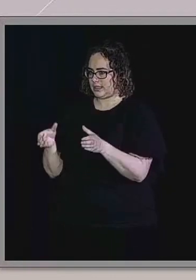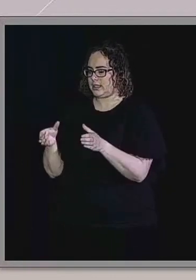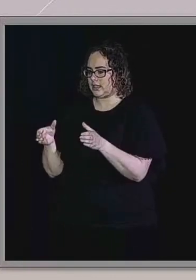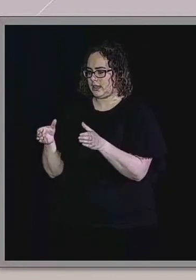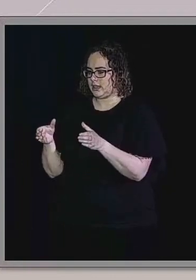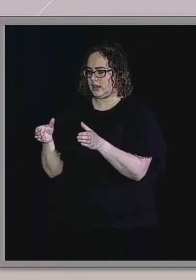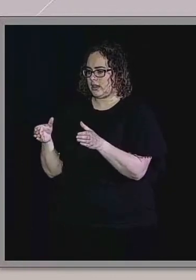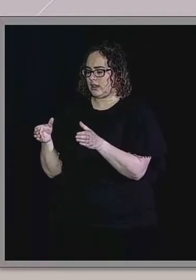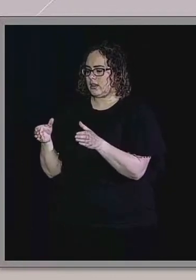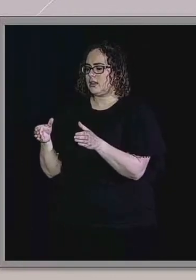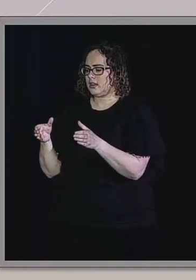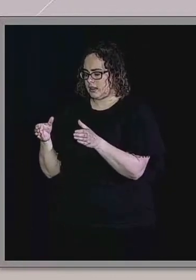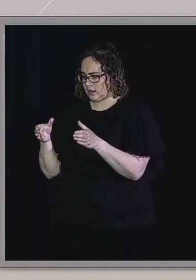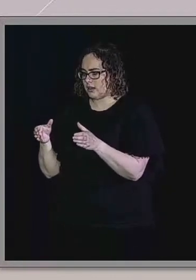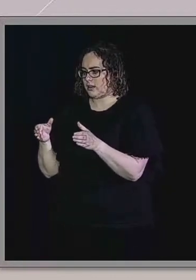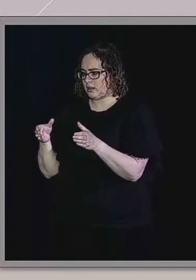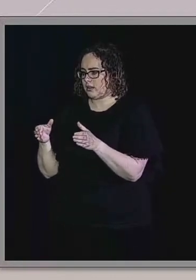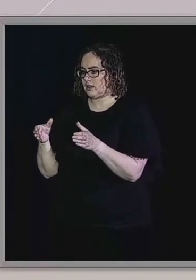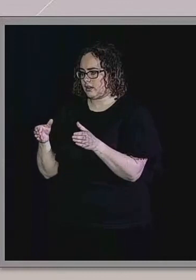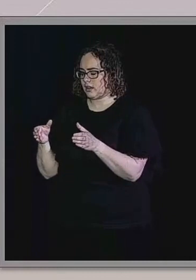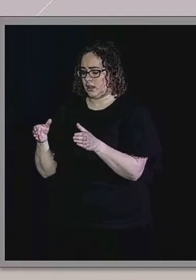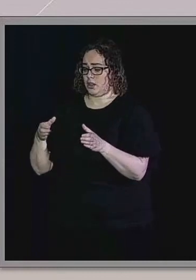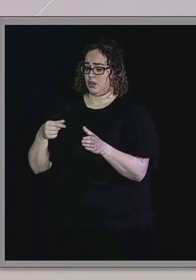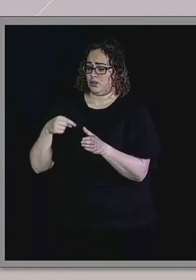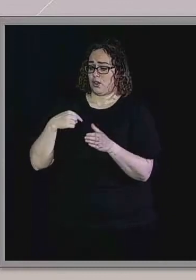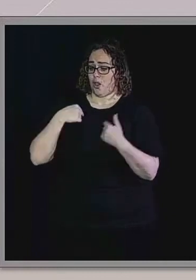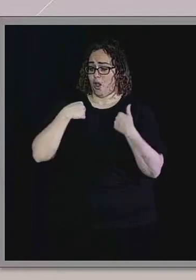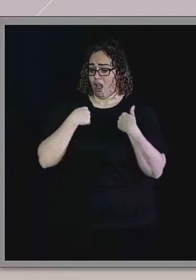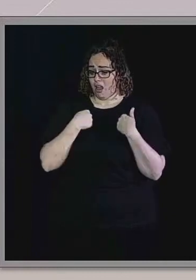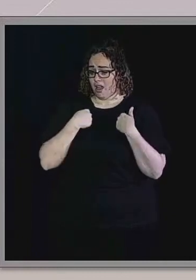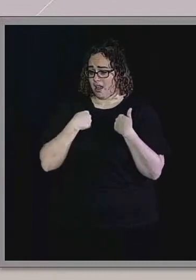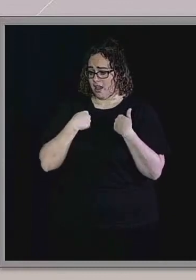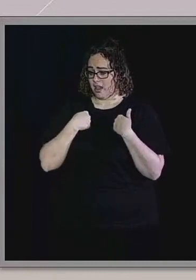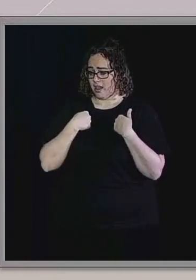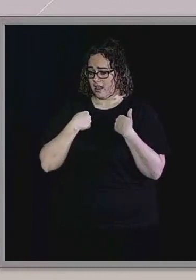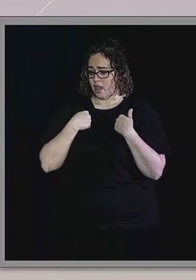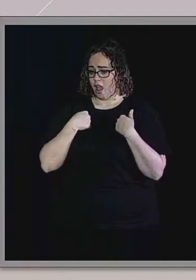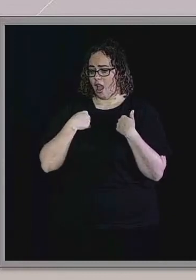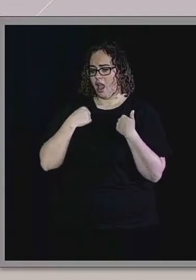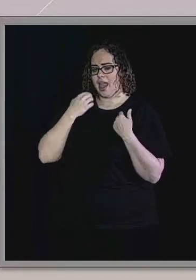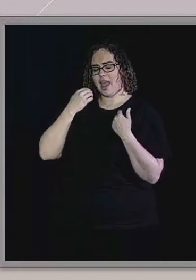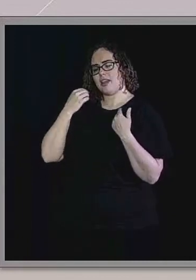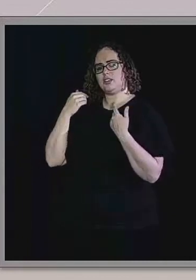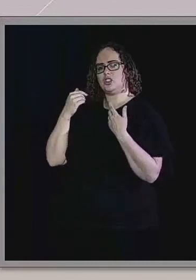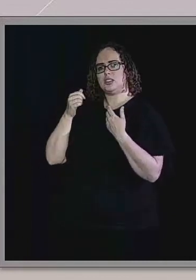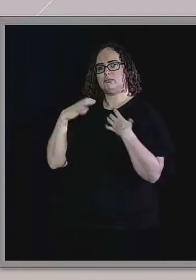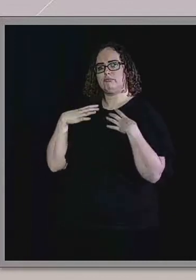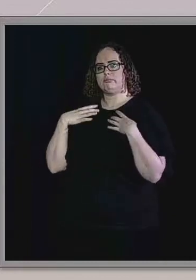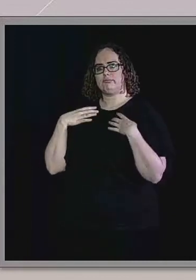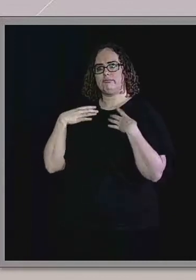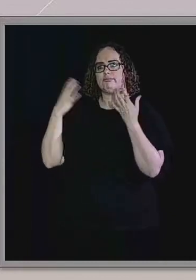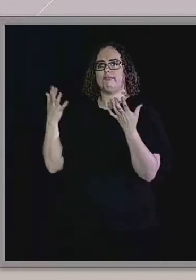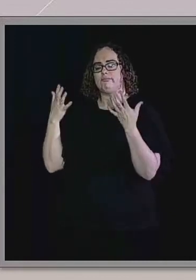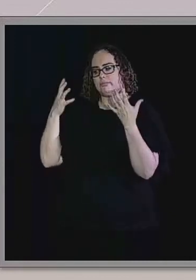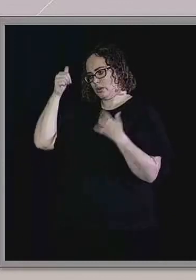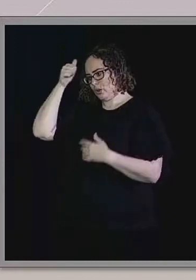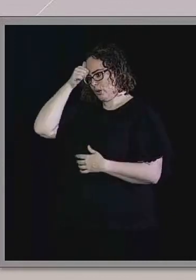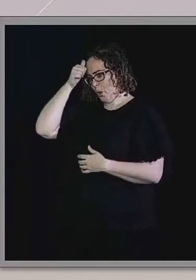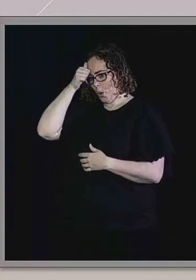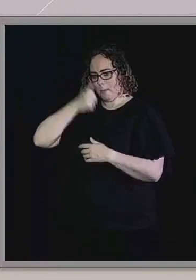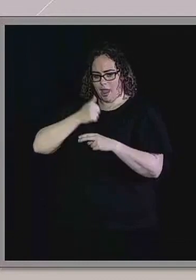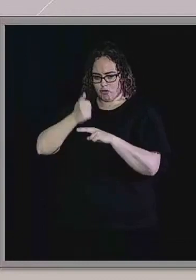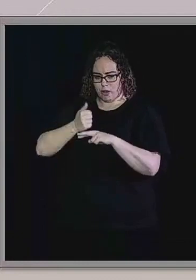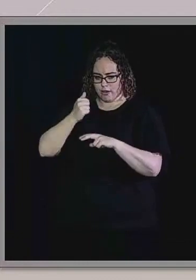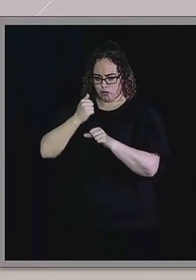works. And I took it on for a long, long time that people operate in face value. At least that's how I've been taught by my grandfathers. What you